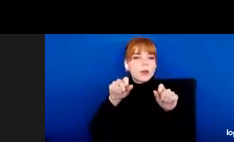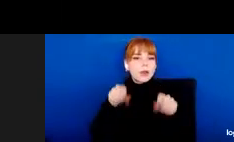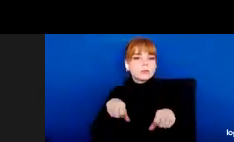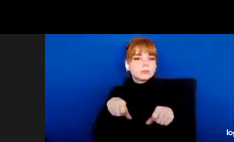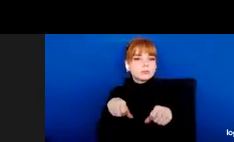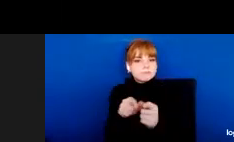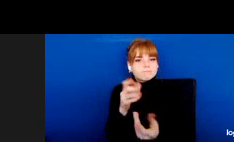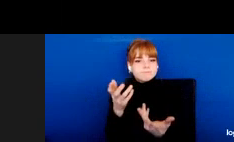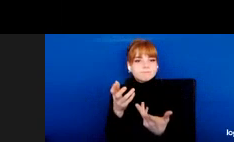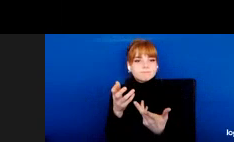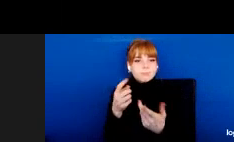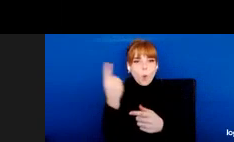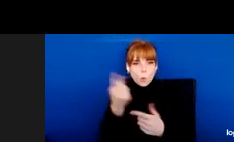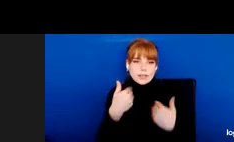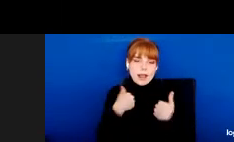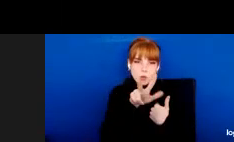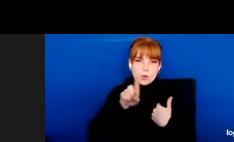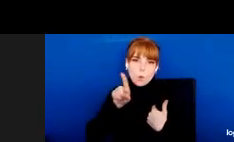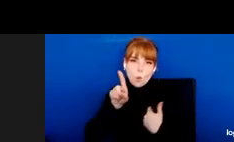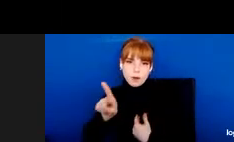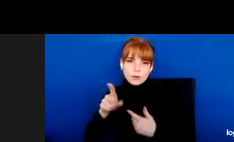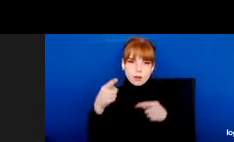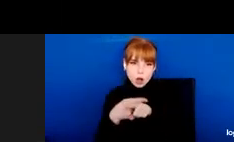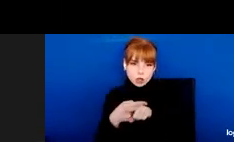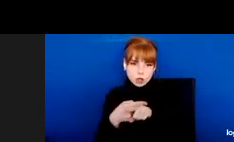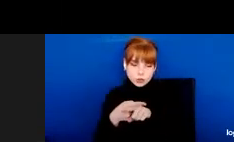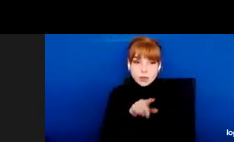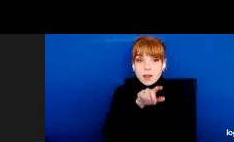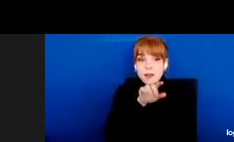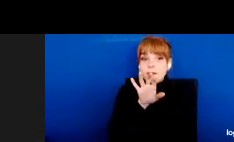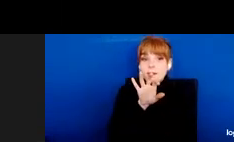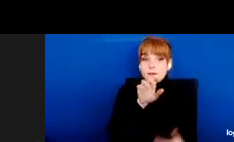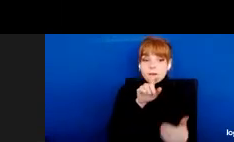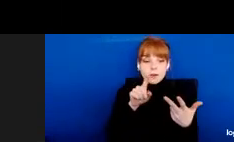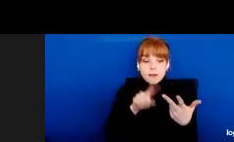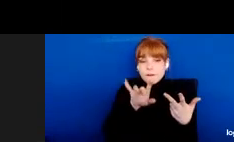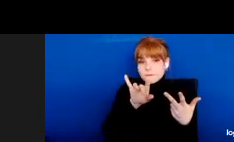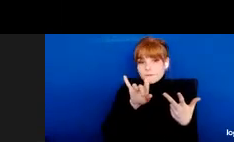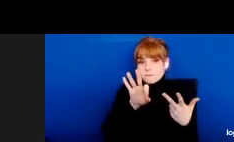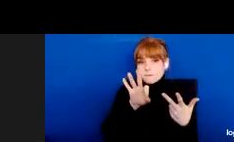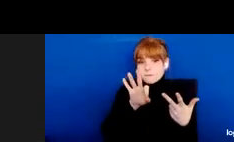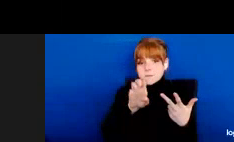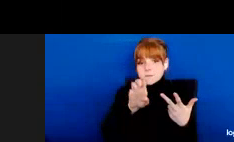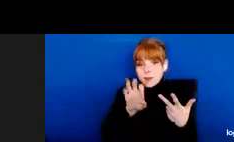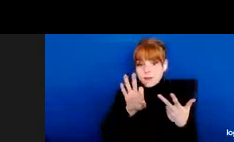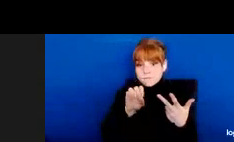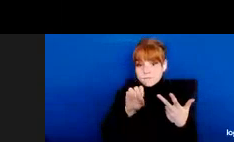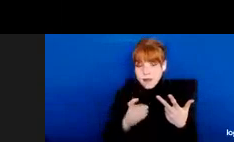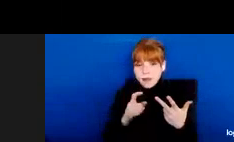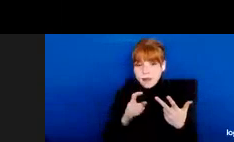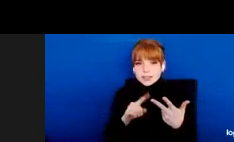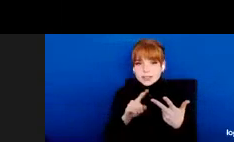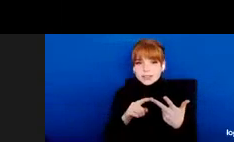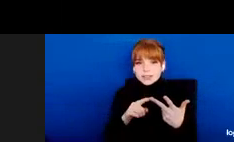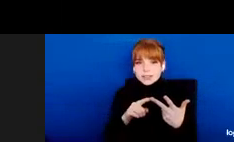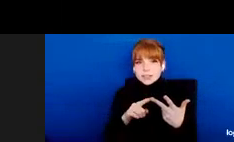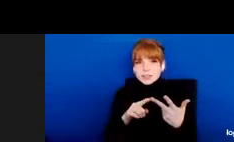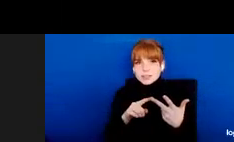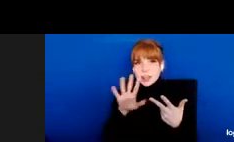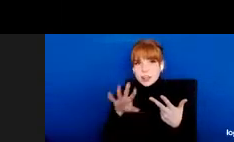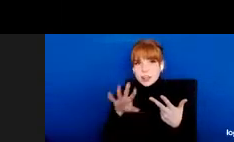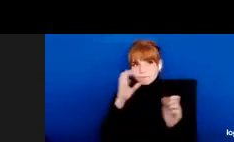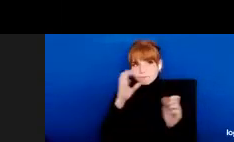1 contrast. Firefox uses the link text color. Kind of the assumption is, well, that the text needs to have at least 4.5 to 1